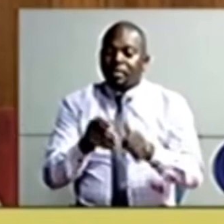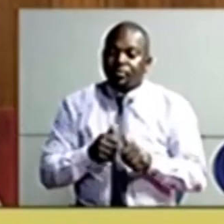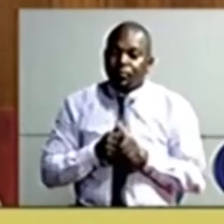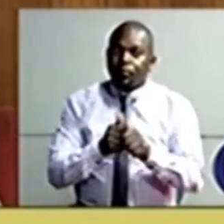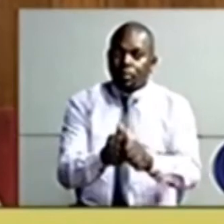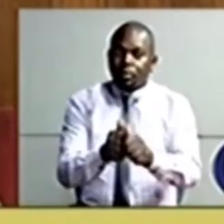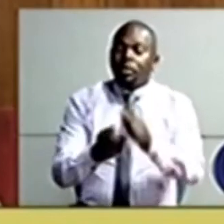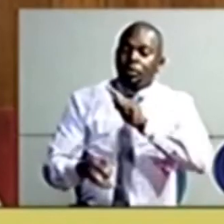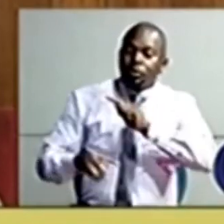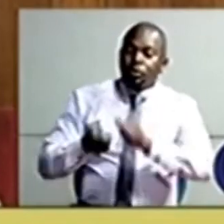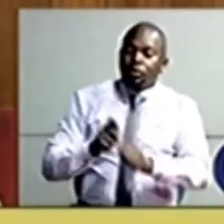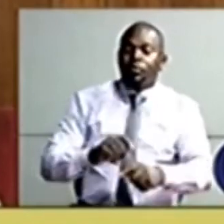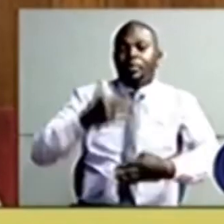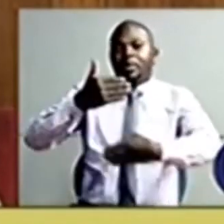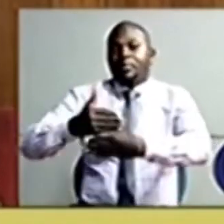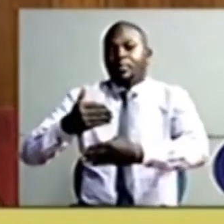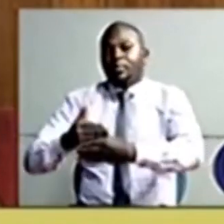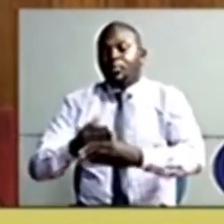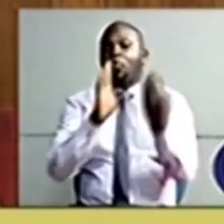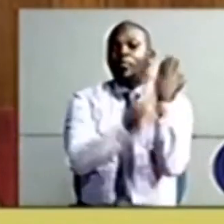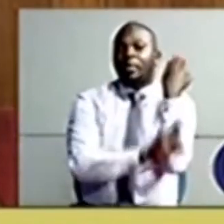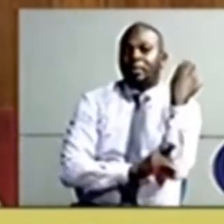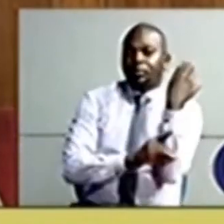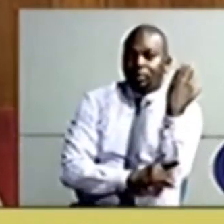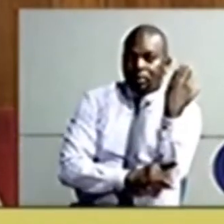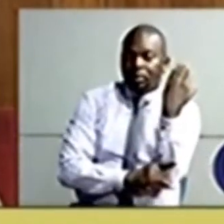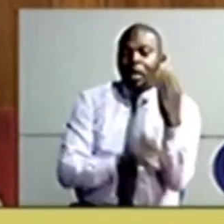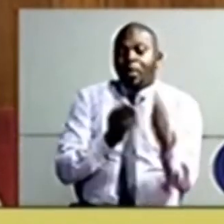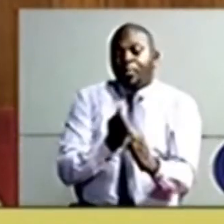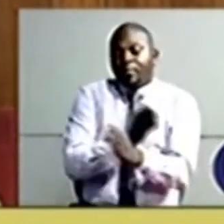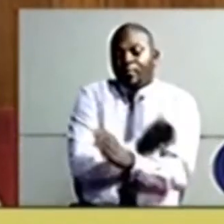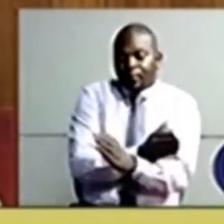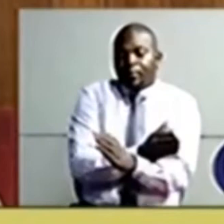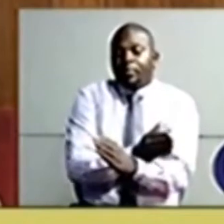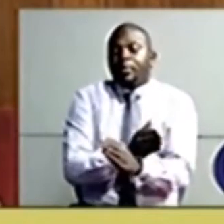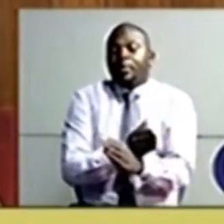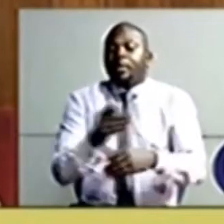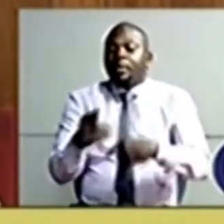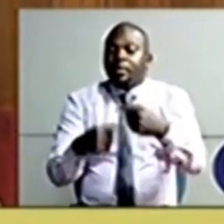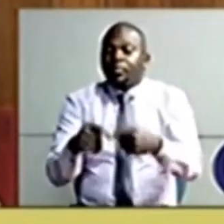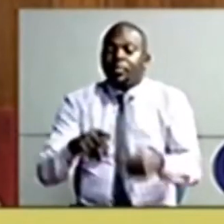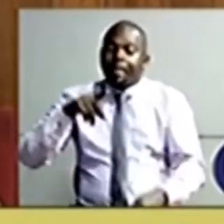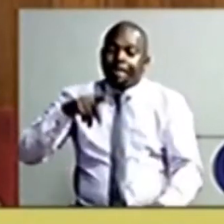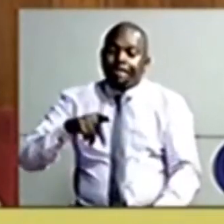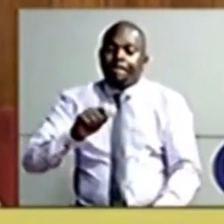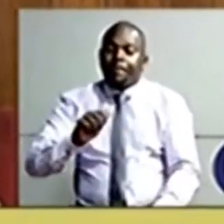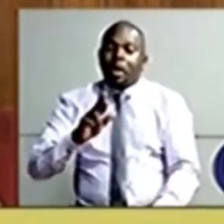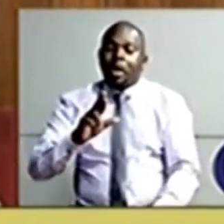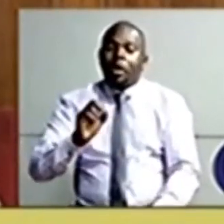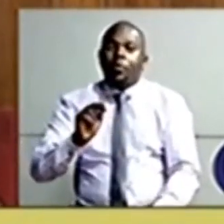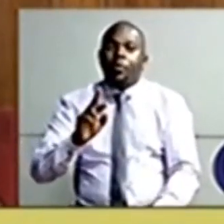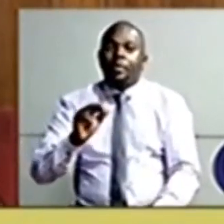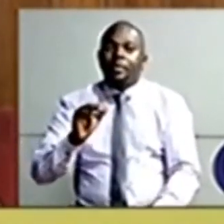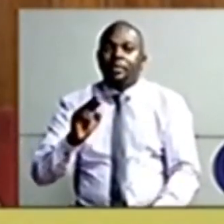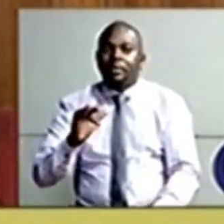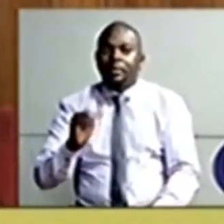to change the boundaries of a district. Before the process is completed, Palorinya sub-county shall continue to